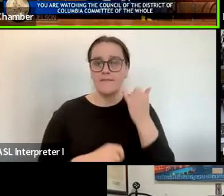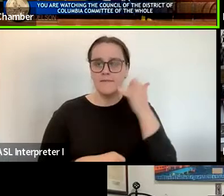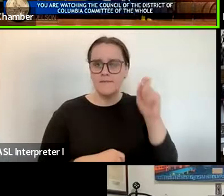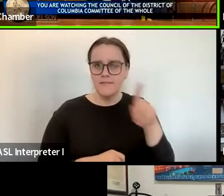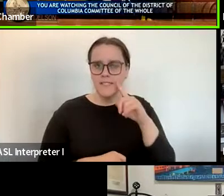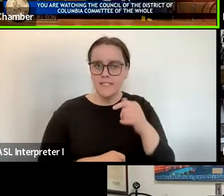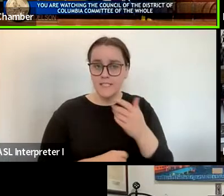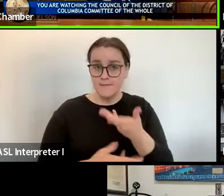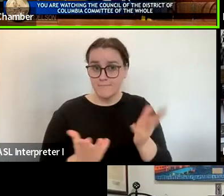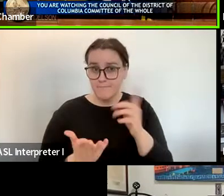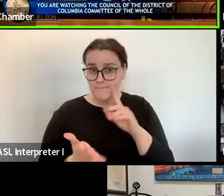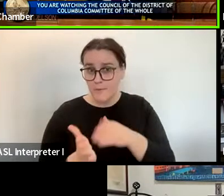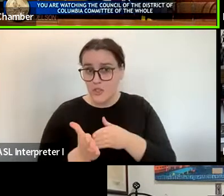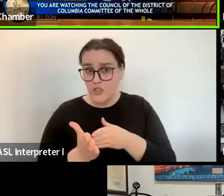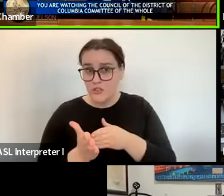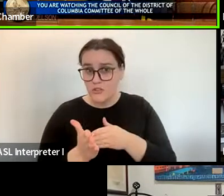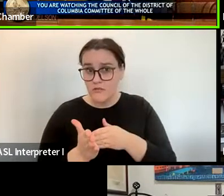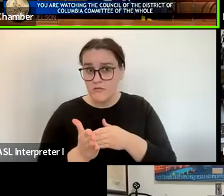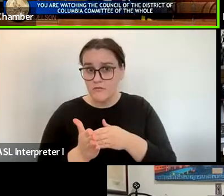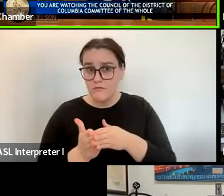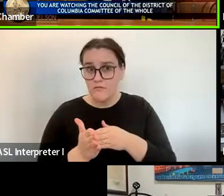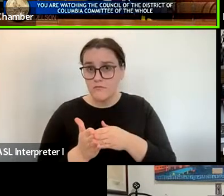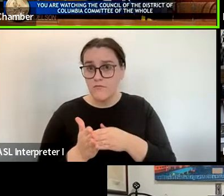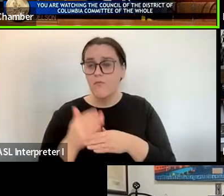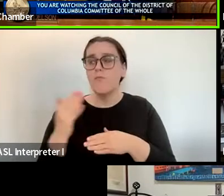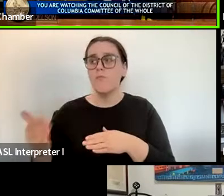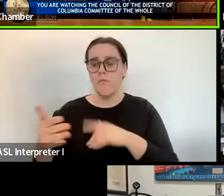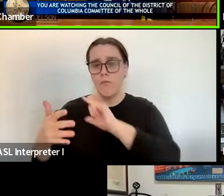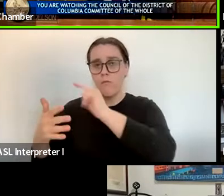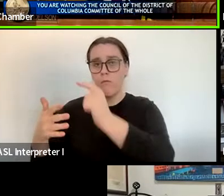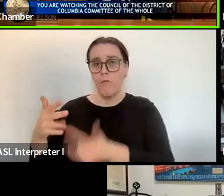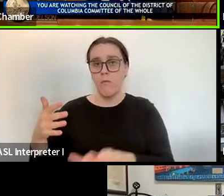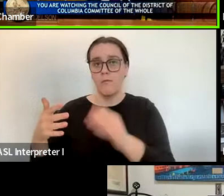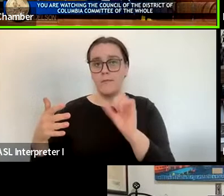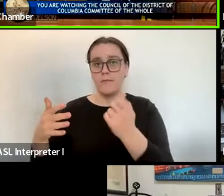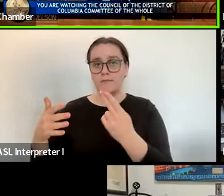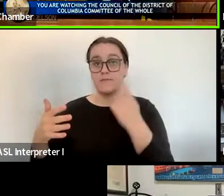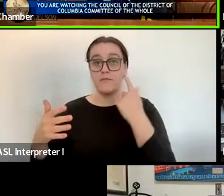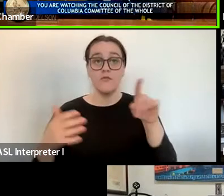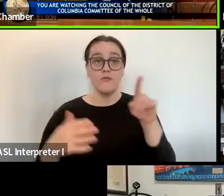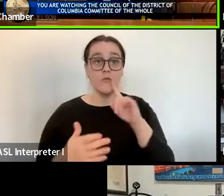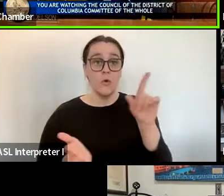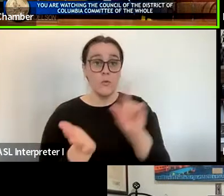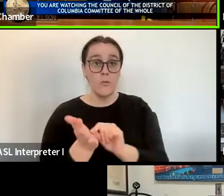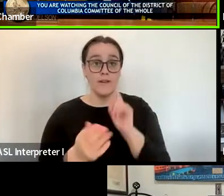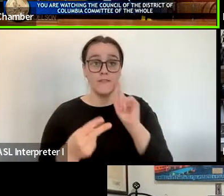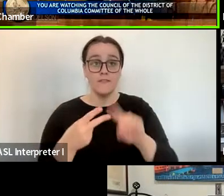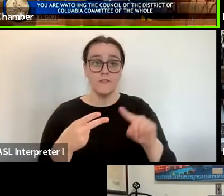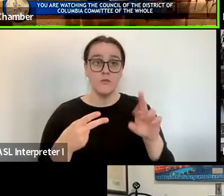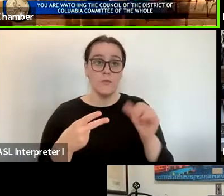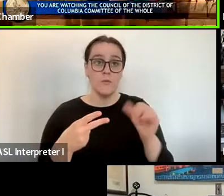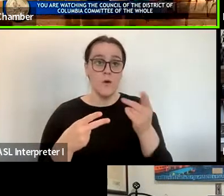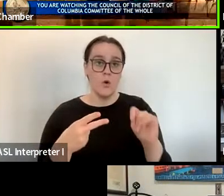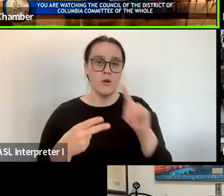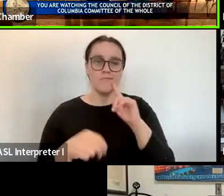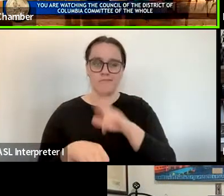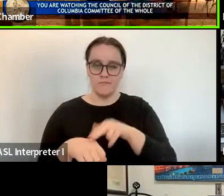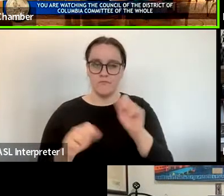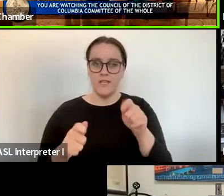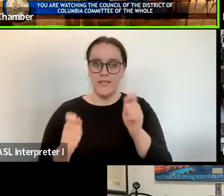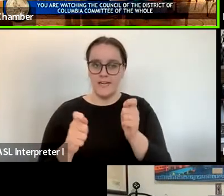Mr. Cash, would you call the roll? The vote is on both the print and report with leave for staff. Councilmember